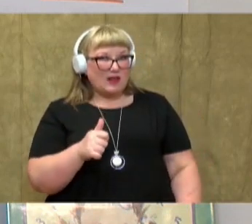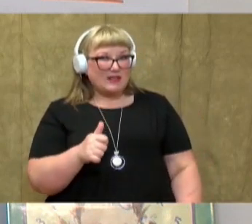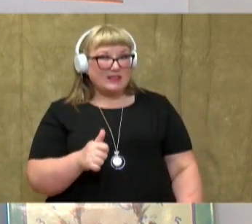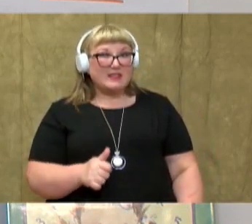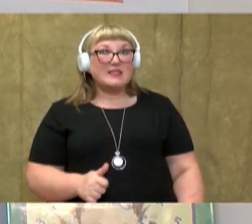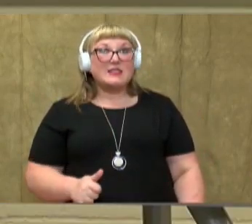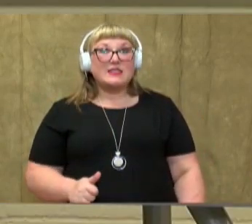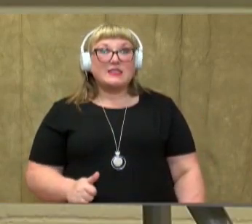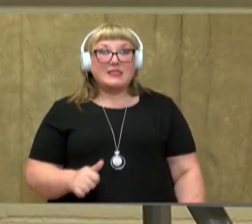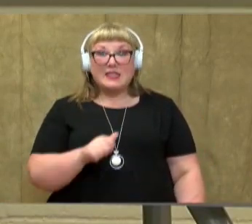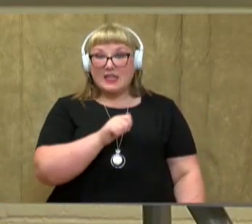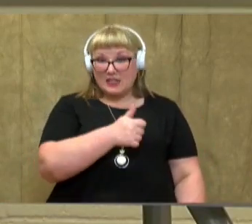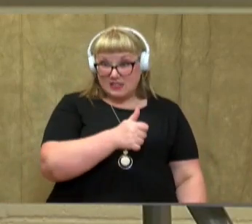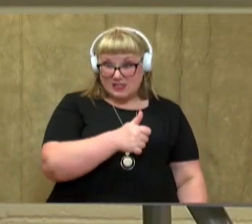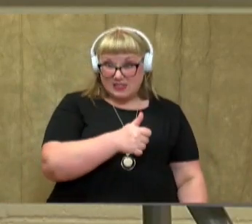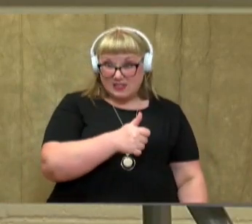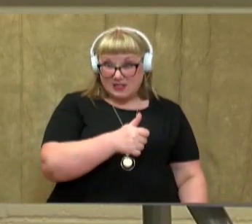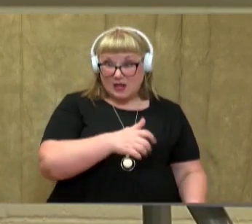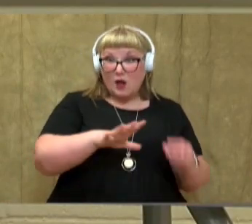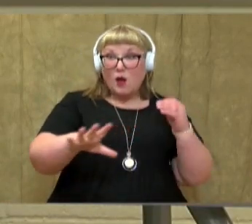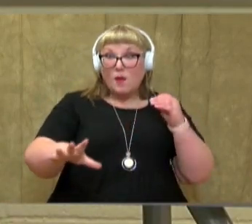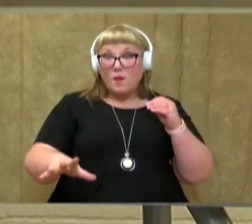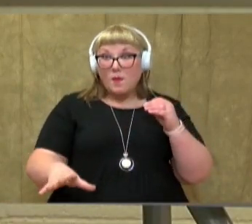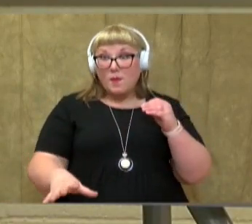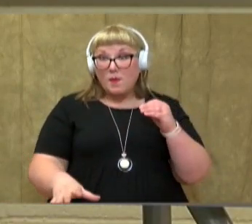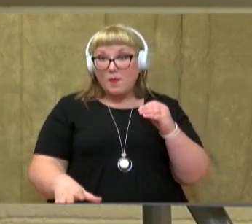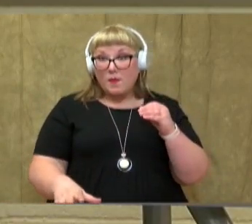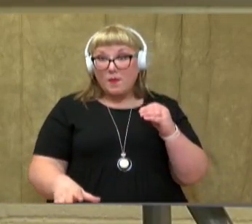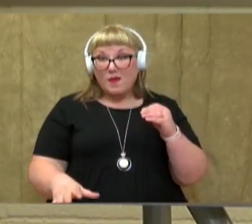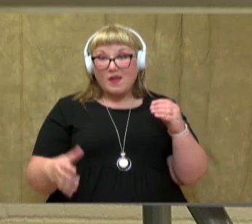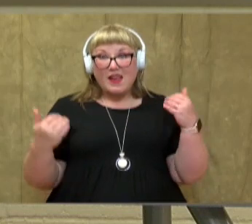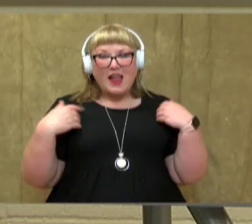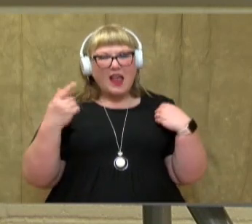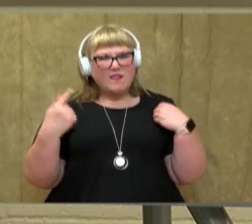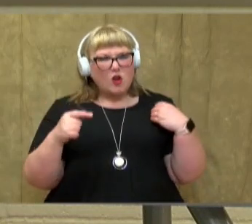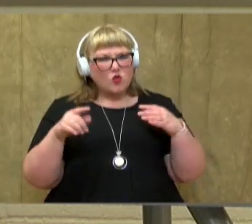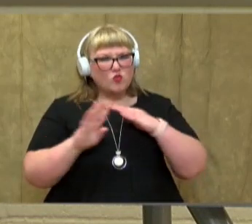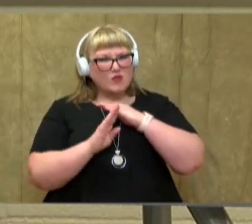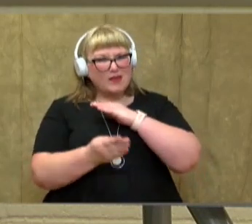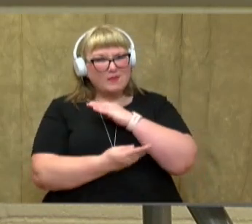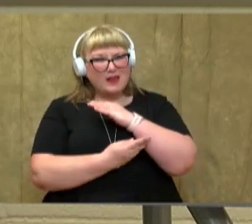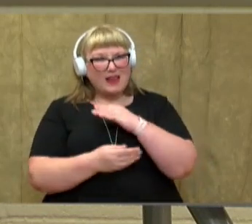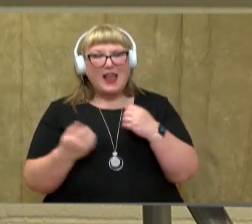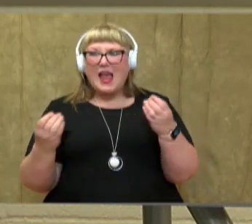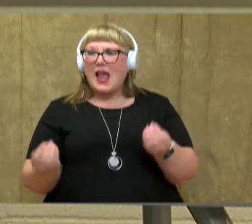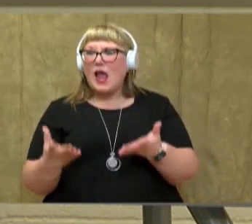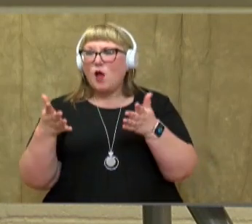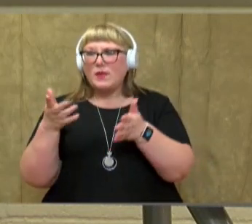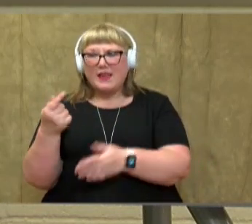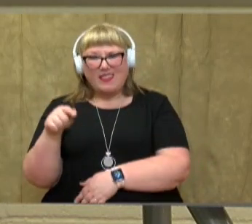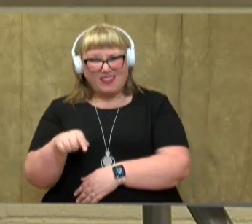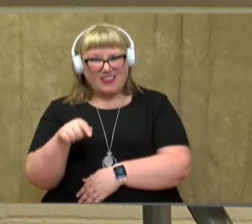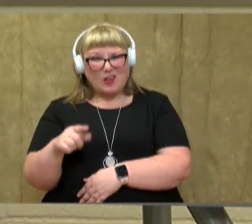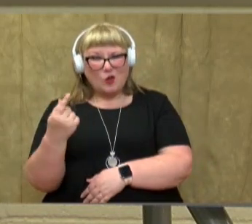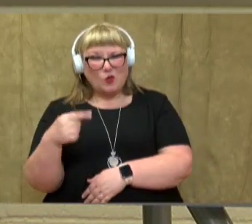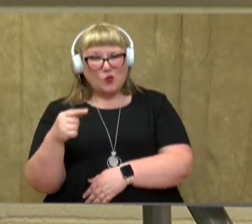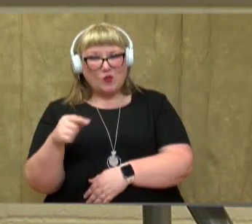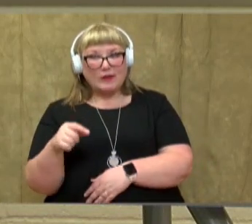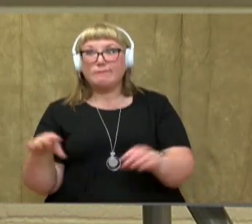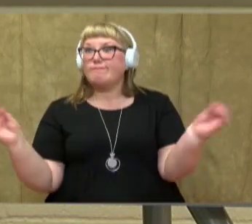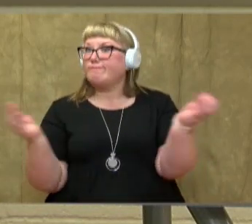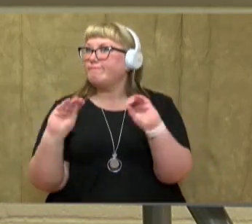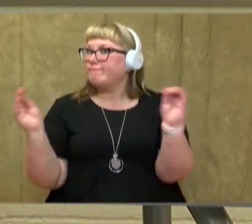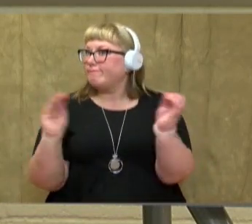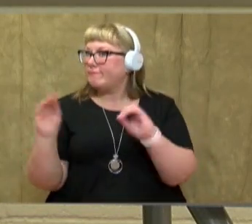to write 10, but we have a green basket. How many are in our green basket? There